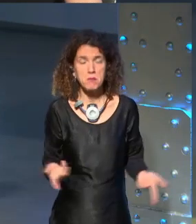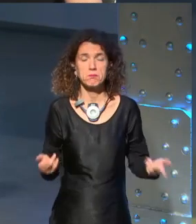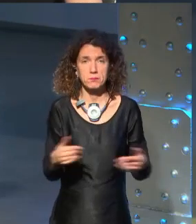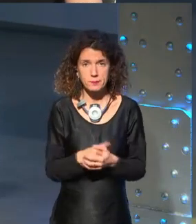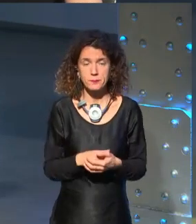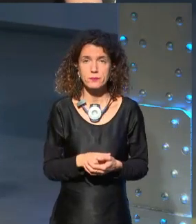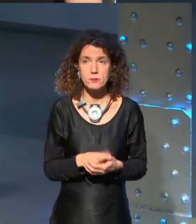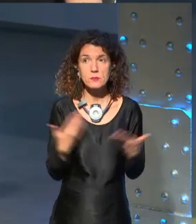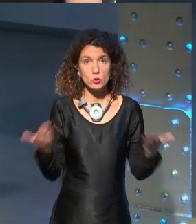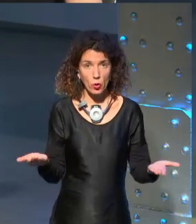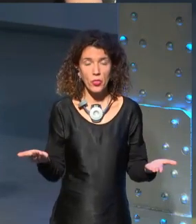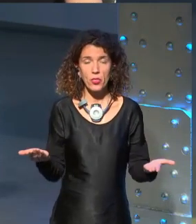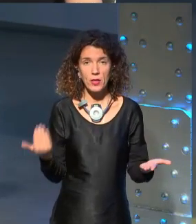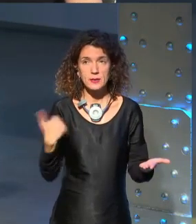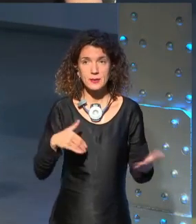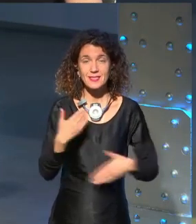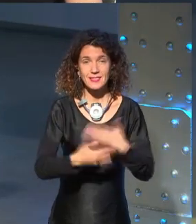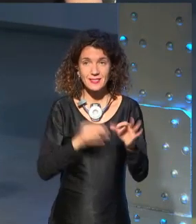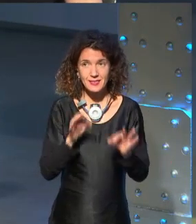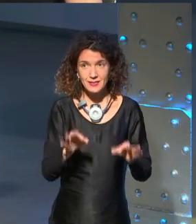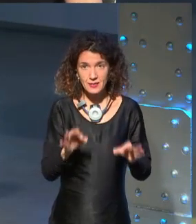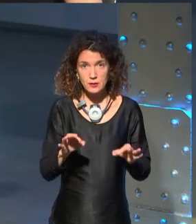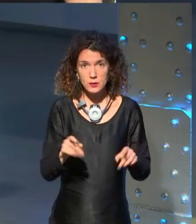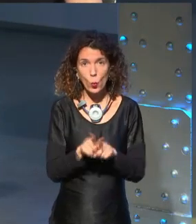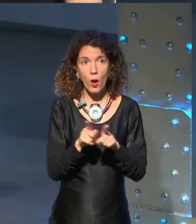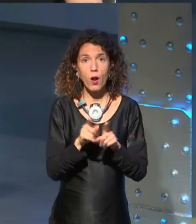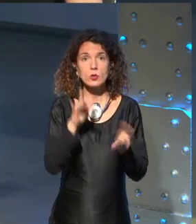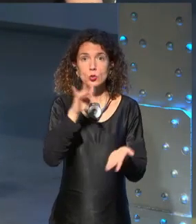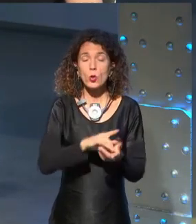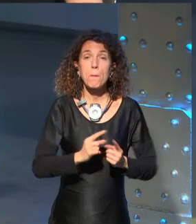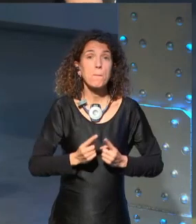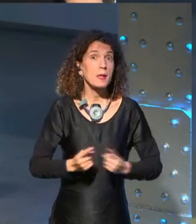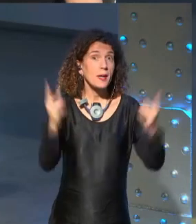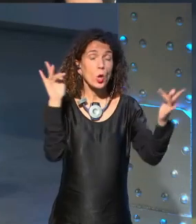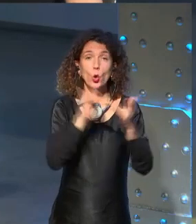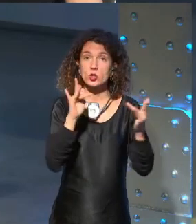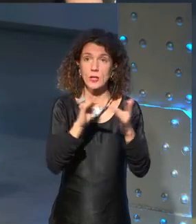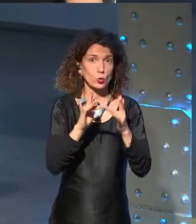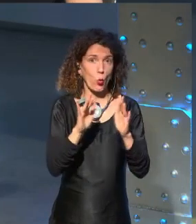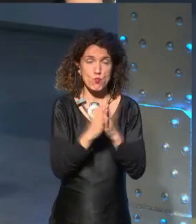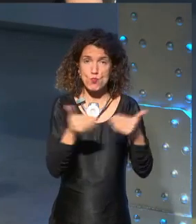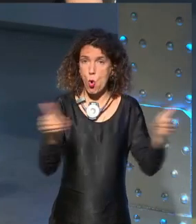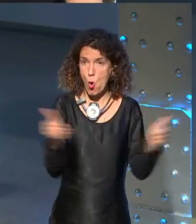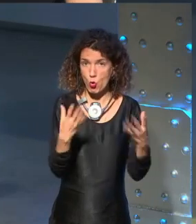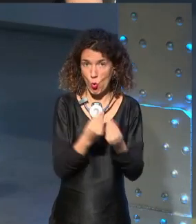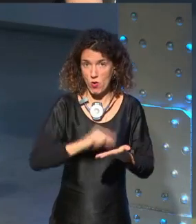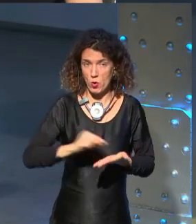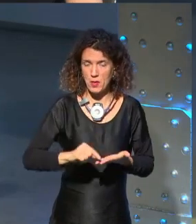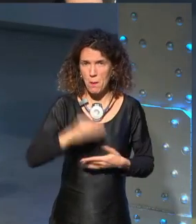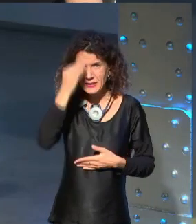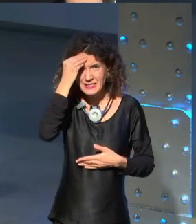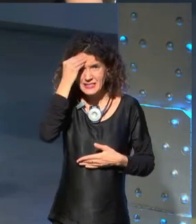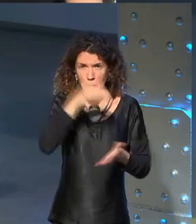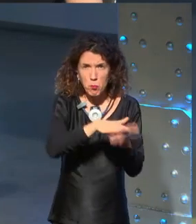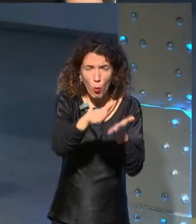So that's how it came about. But then I had no belief this thing would ever be published. I mean, I